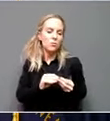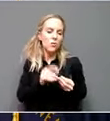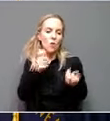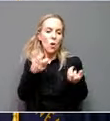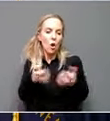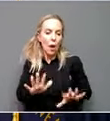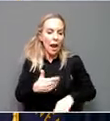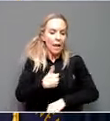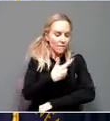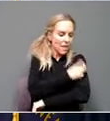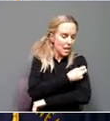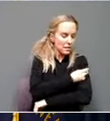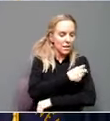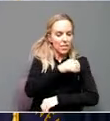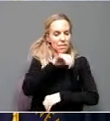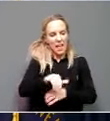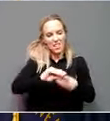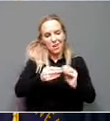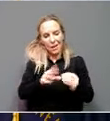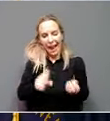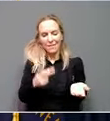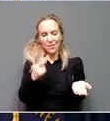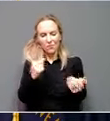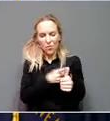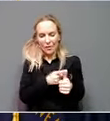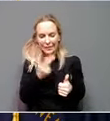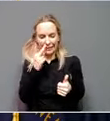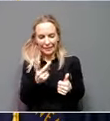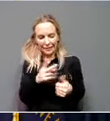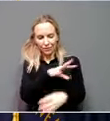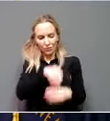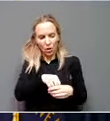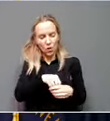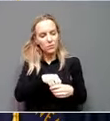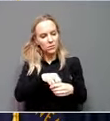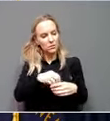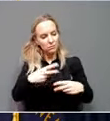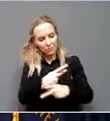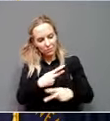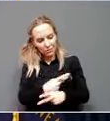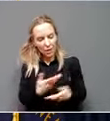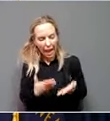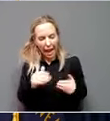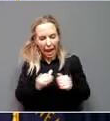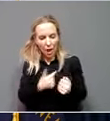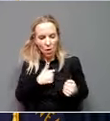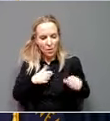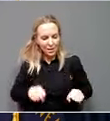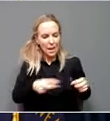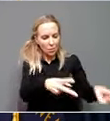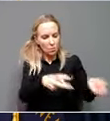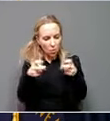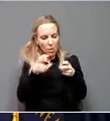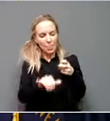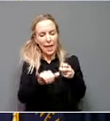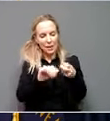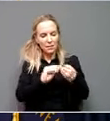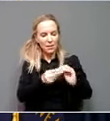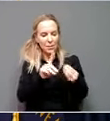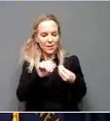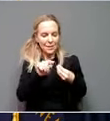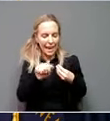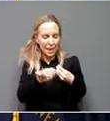amount of work that may or may not be required to pull that data out and what it would pull other people off of. But let